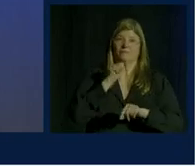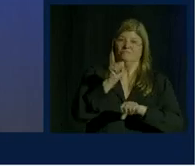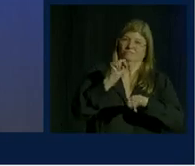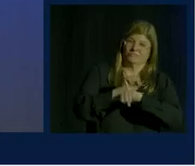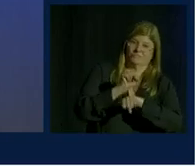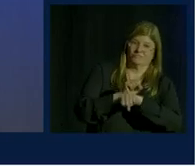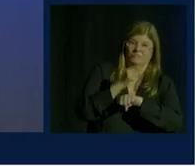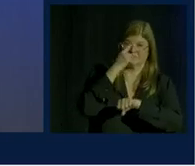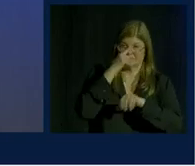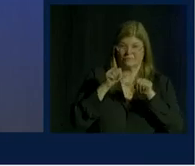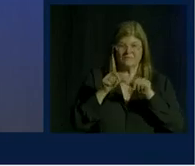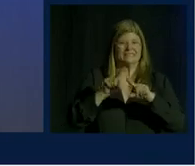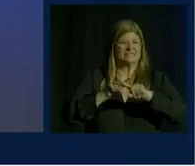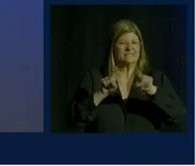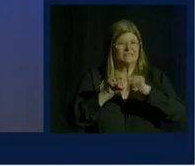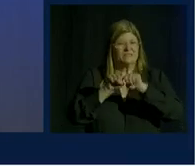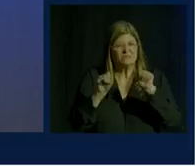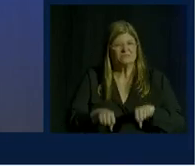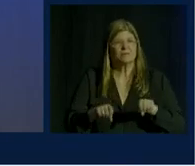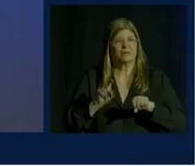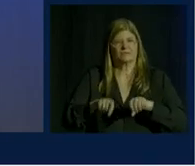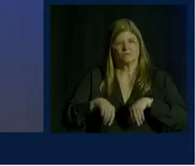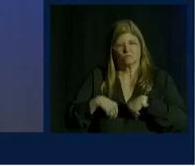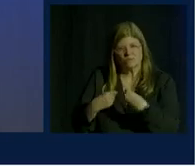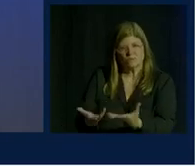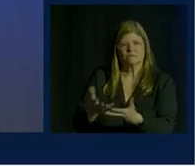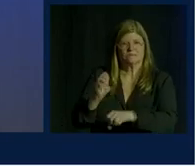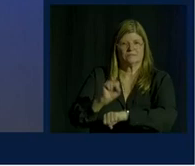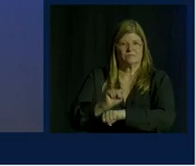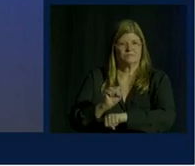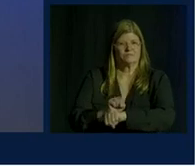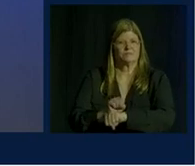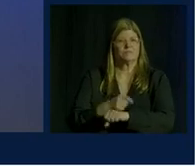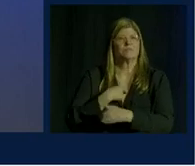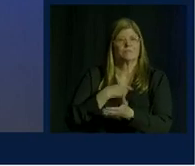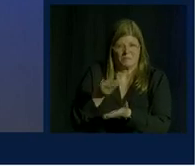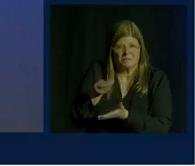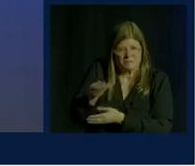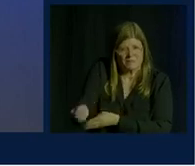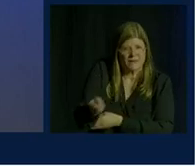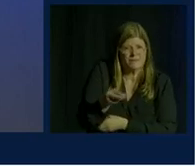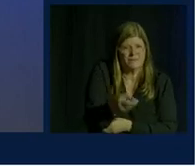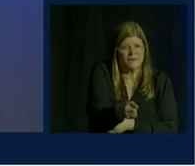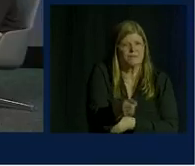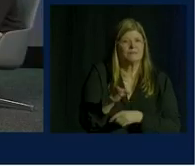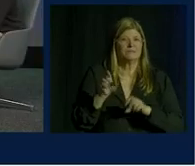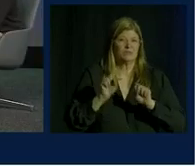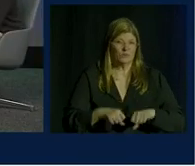able to provide jobs for people that pay a livable wage and so that everyone in the city can